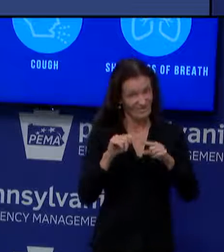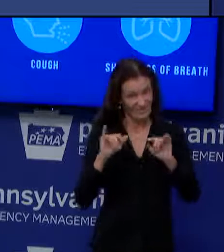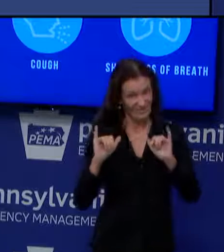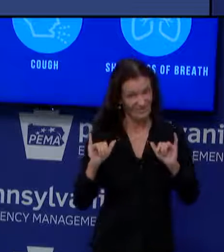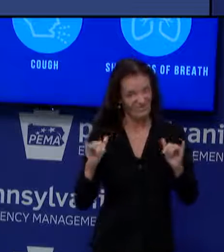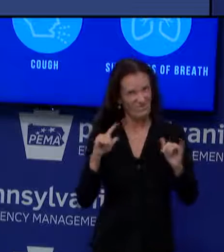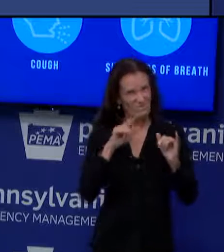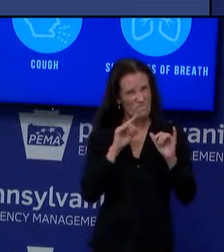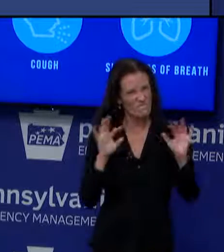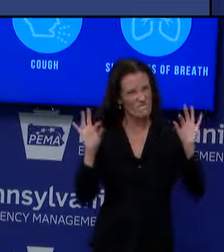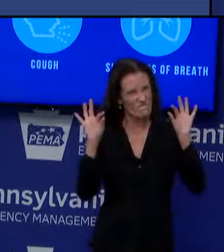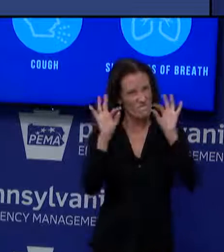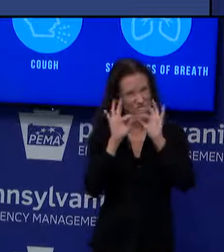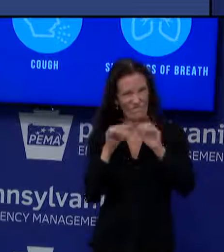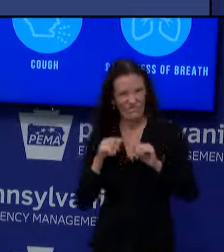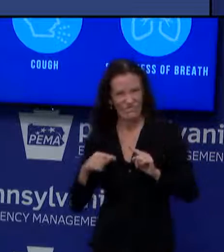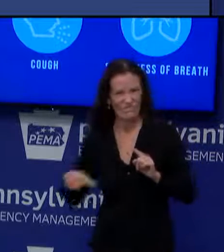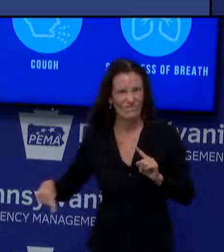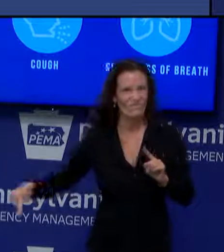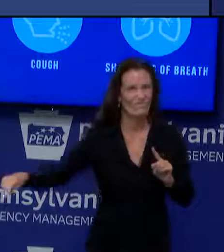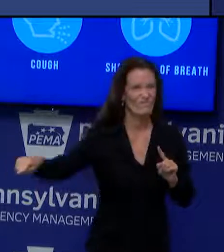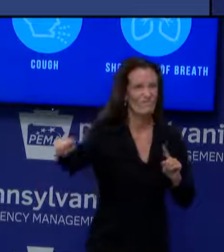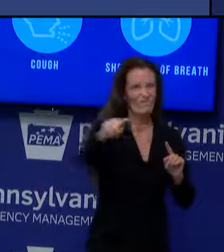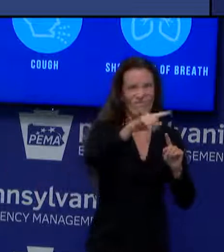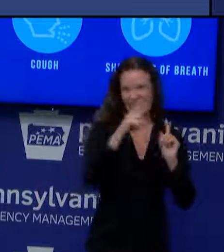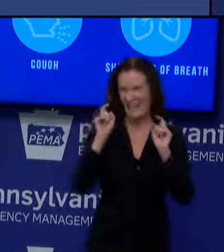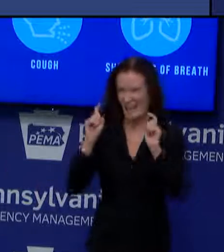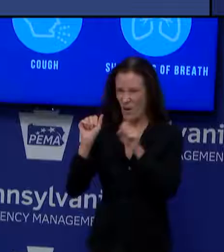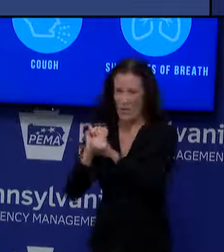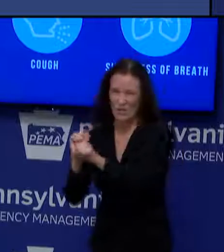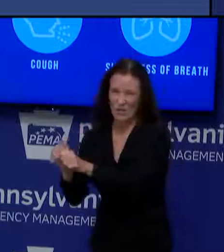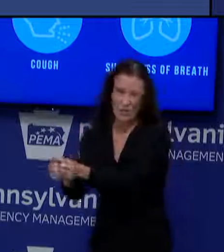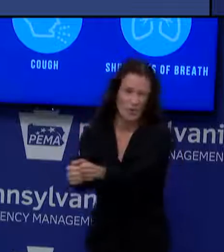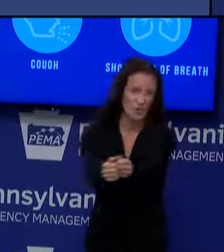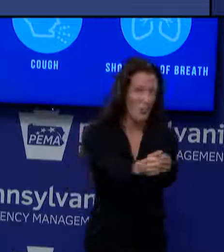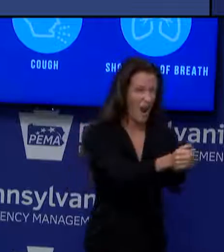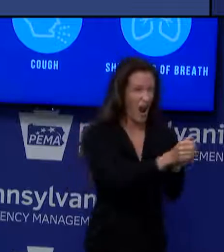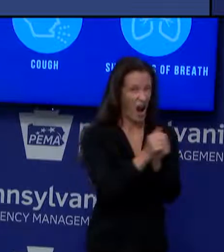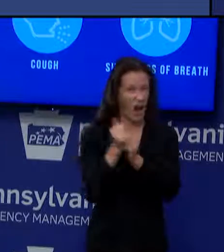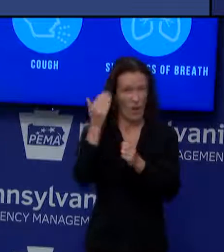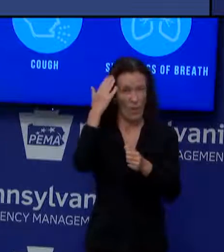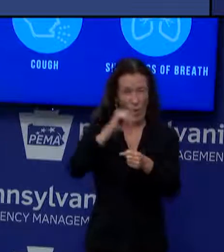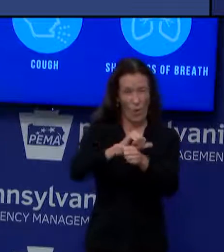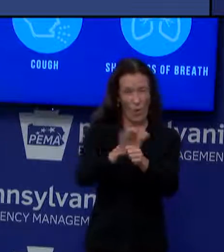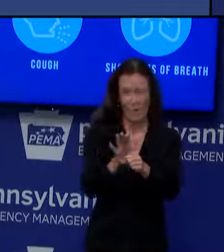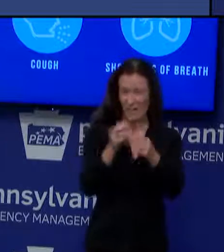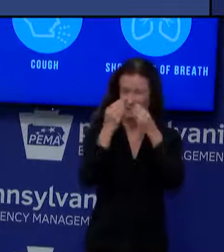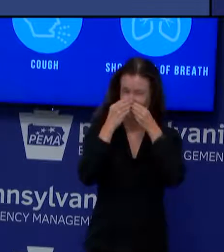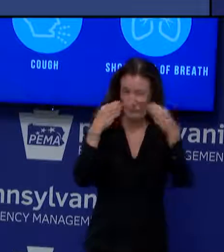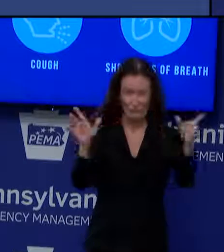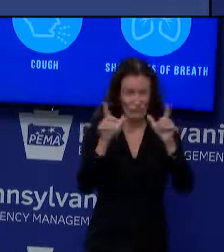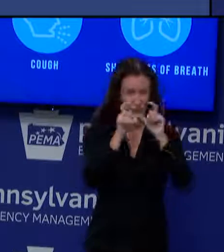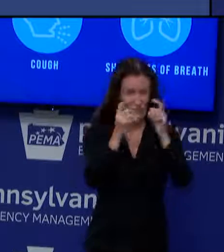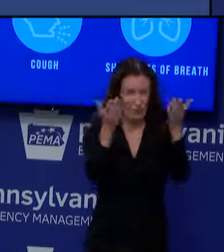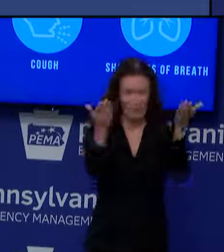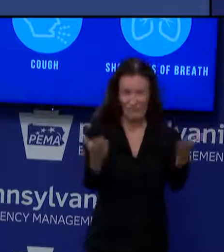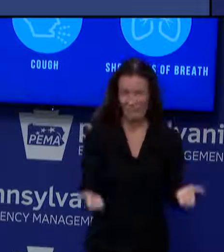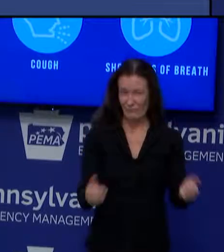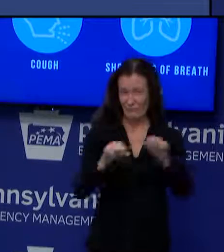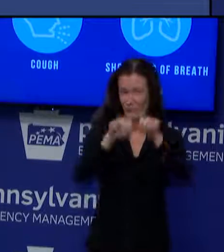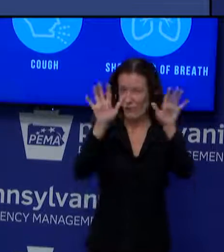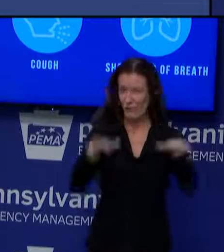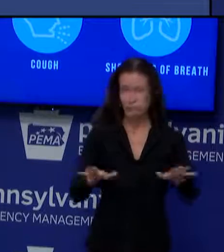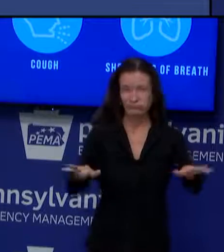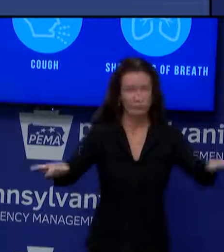not discriminate, and we must ensure that those who are sick get the treatment that they need as long as they